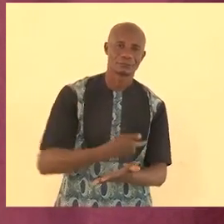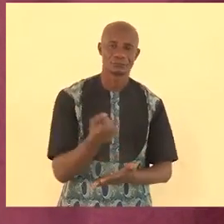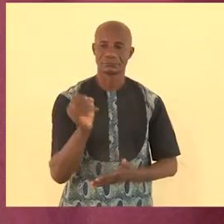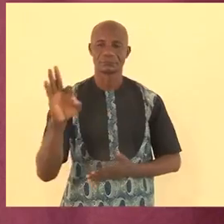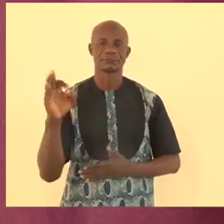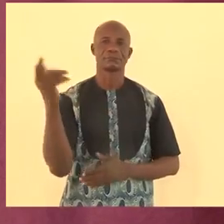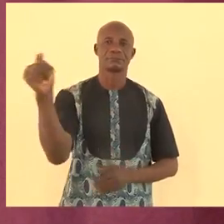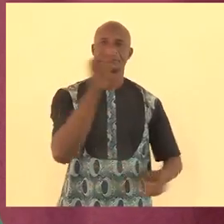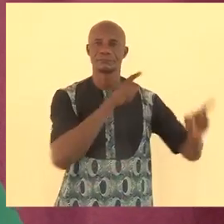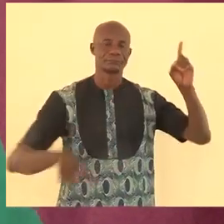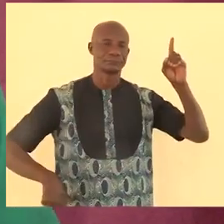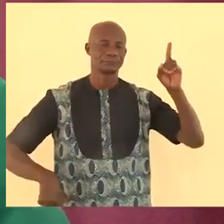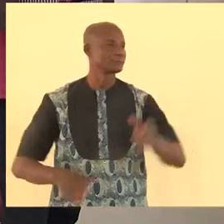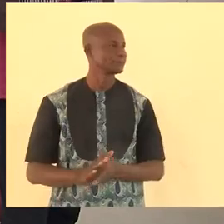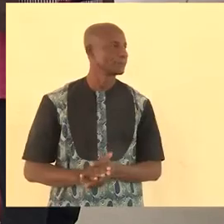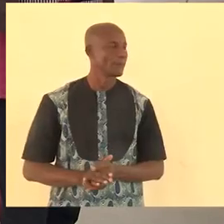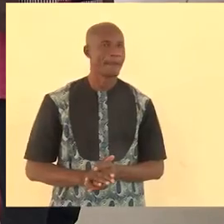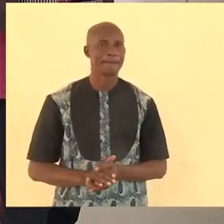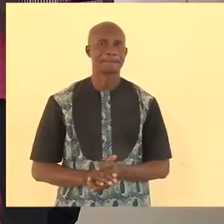The Gospel of the Lord.